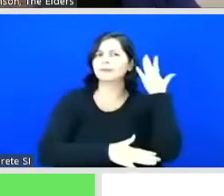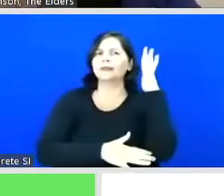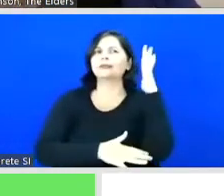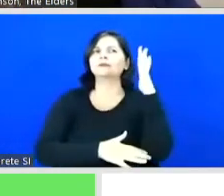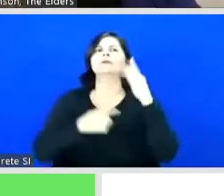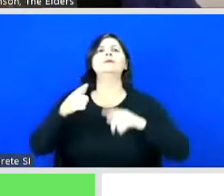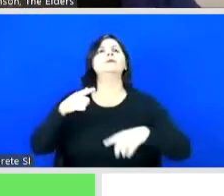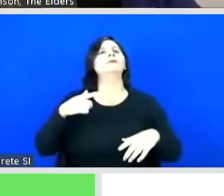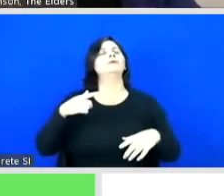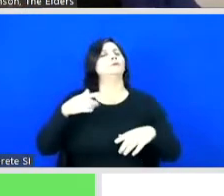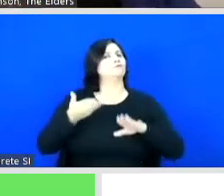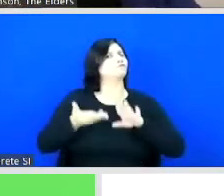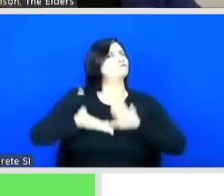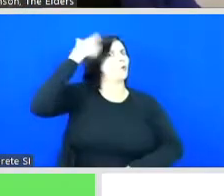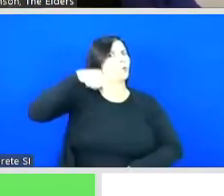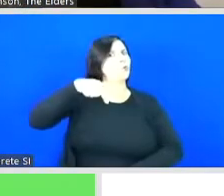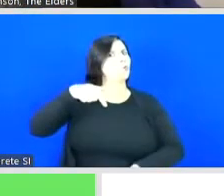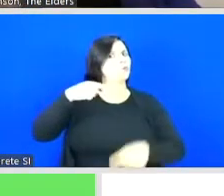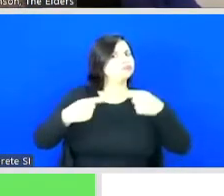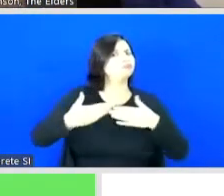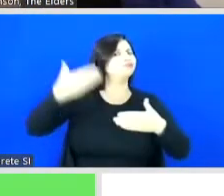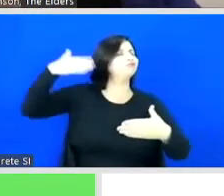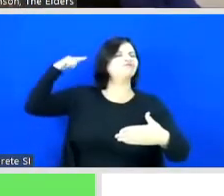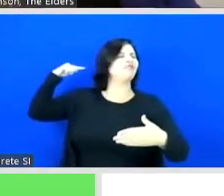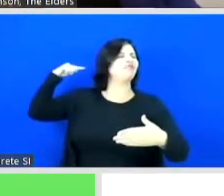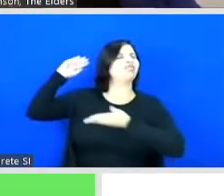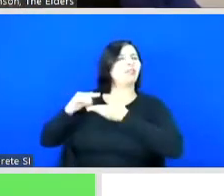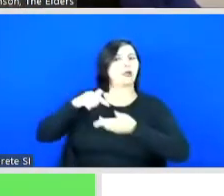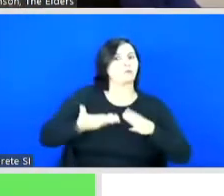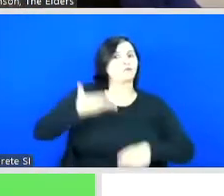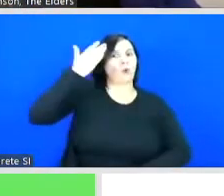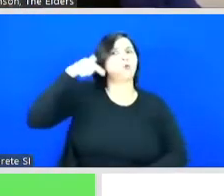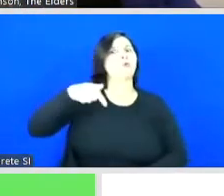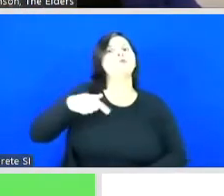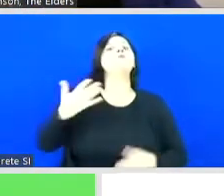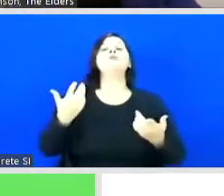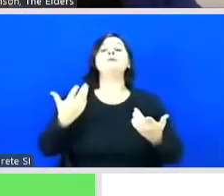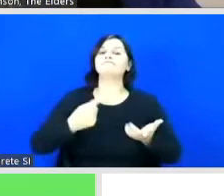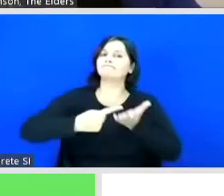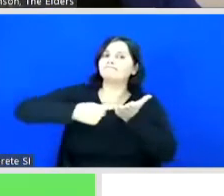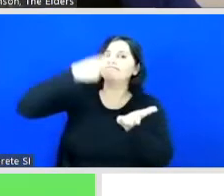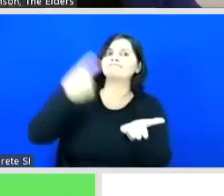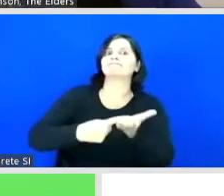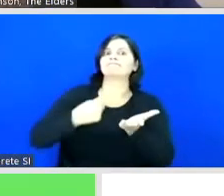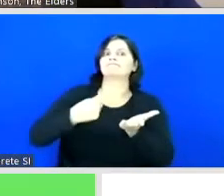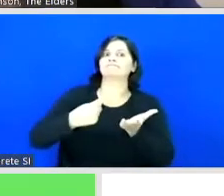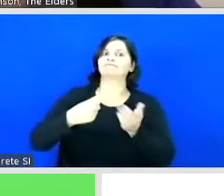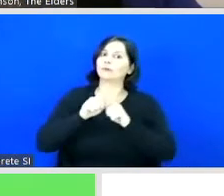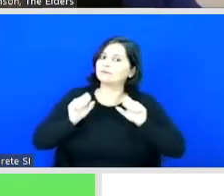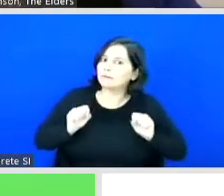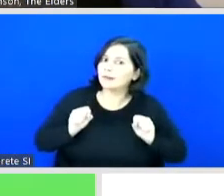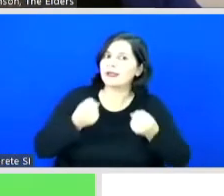zero emissions by 2060, at least, which is